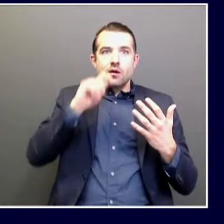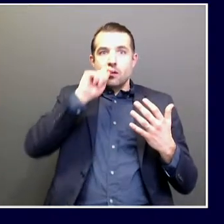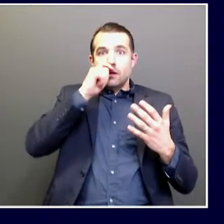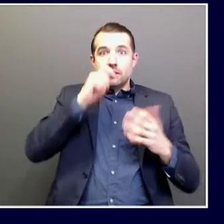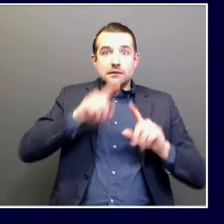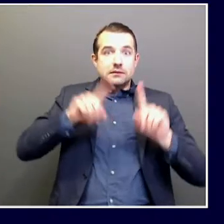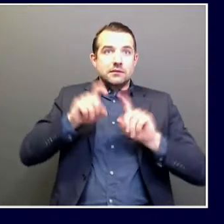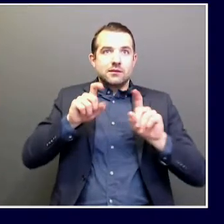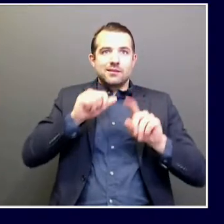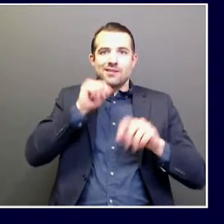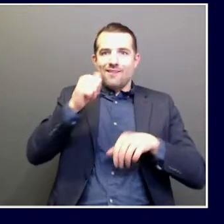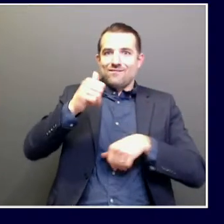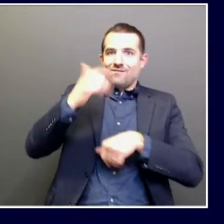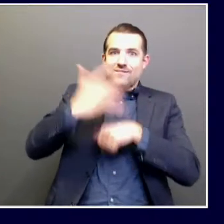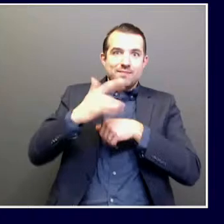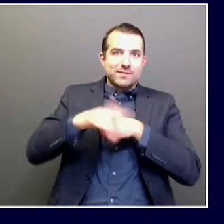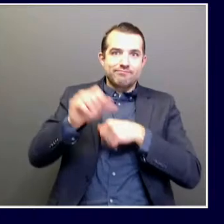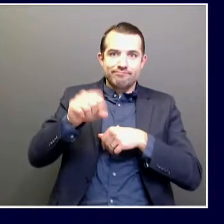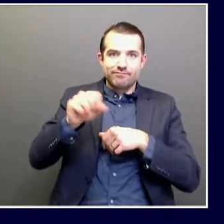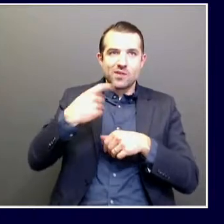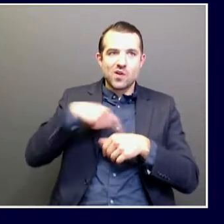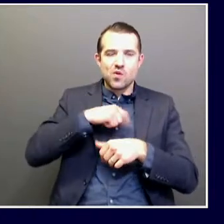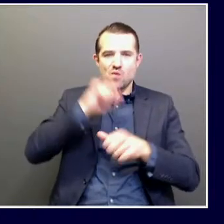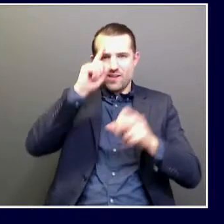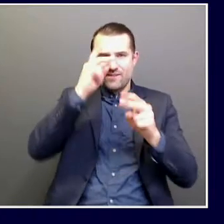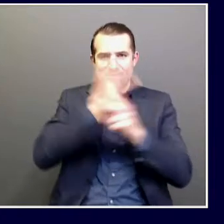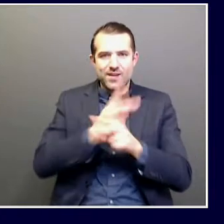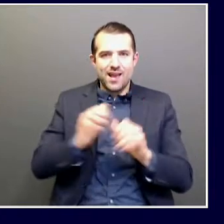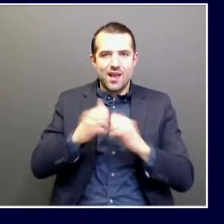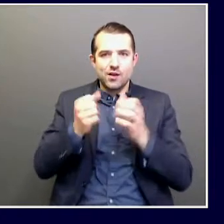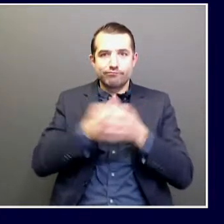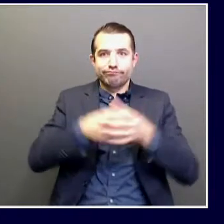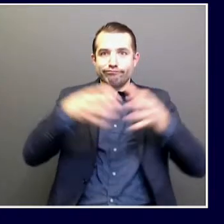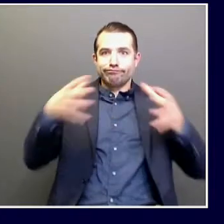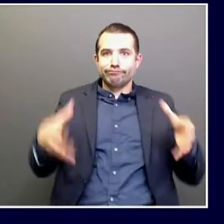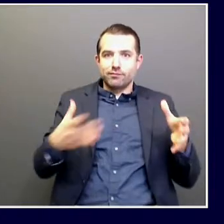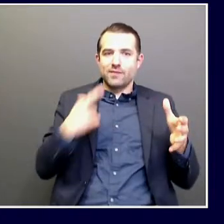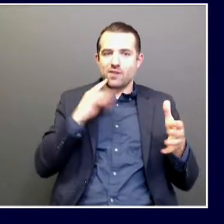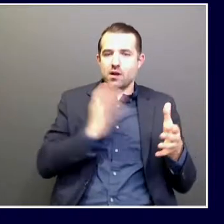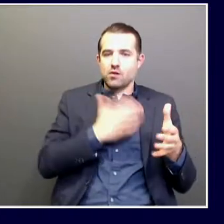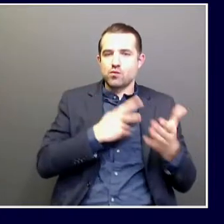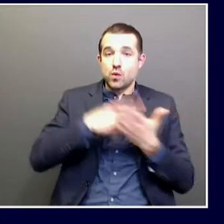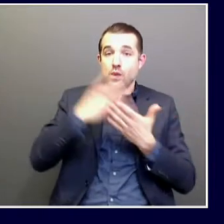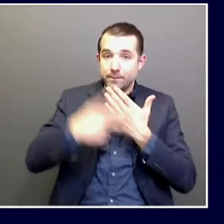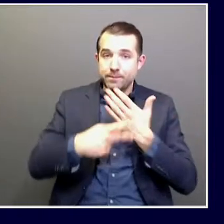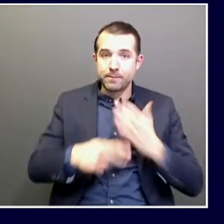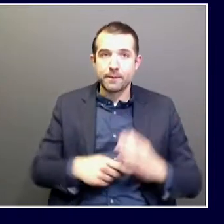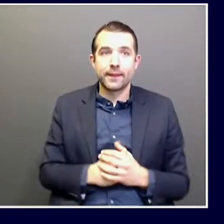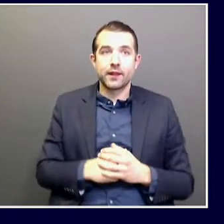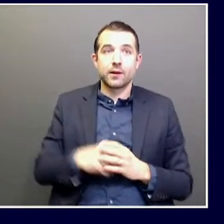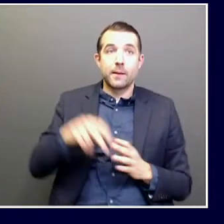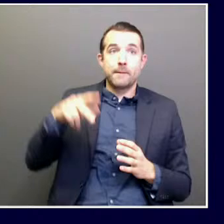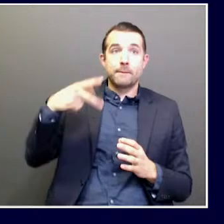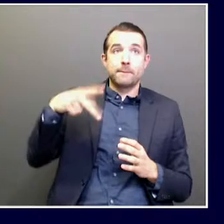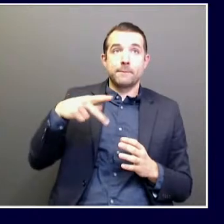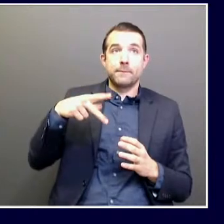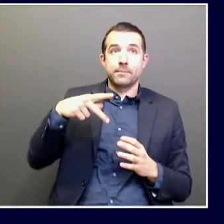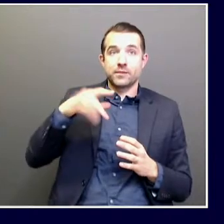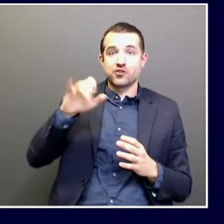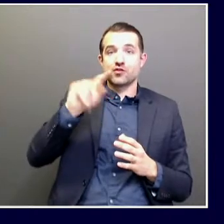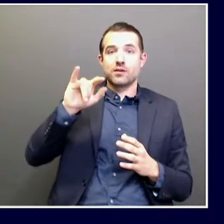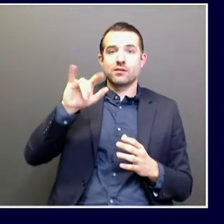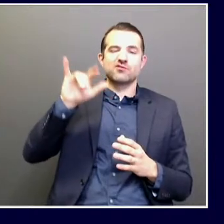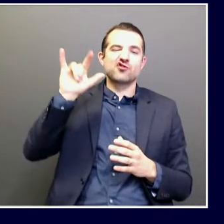sites. We're excited to see that a new testing option is opened up at the Portland Jetport. We're working with other facilities to